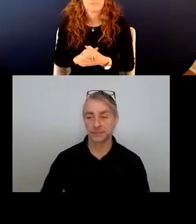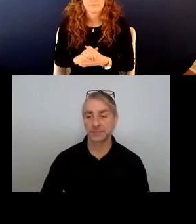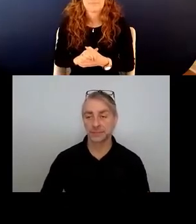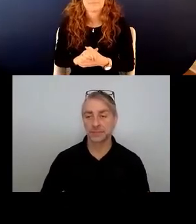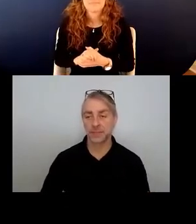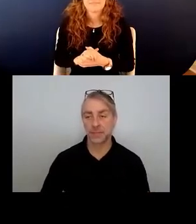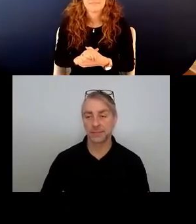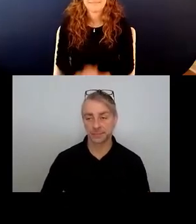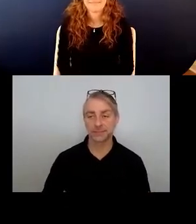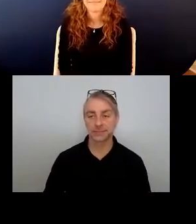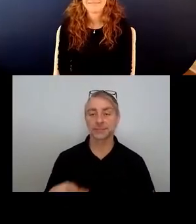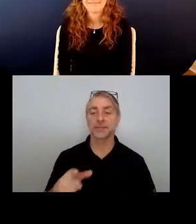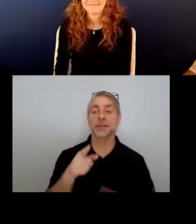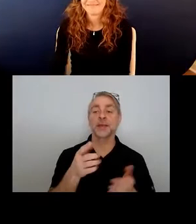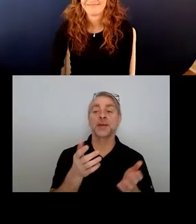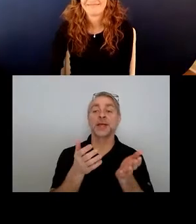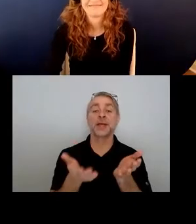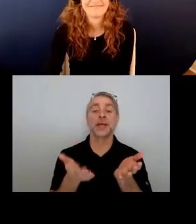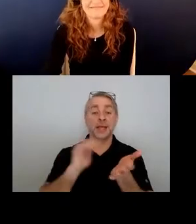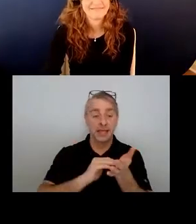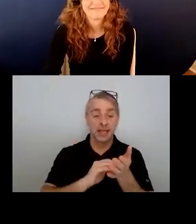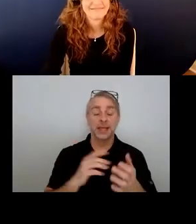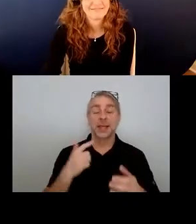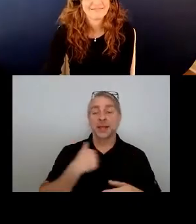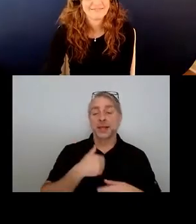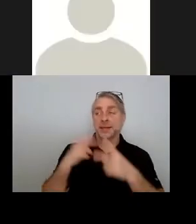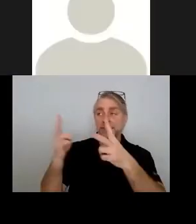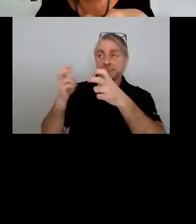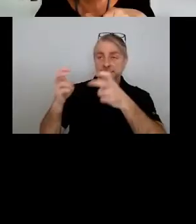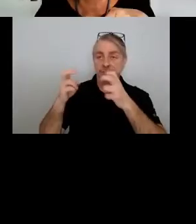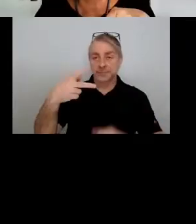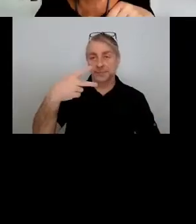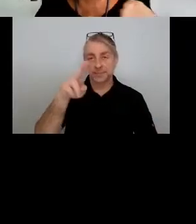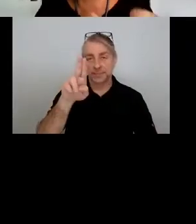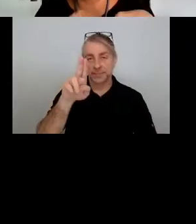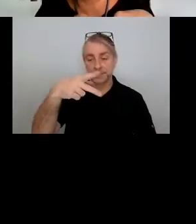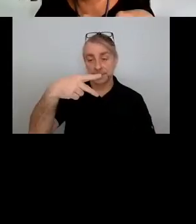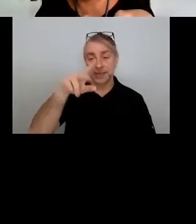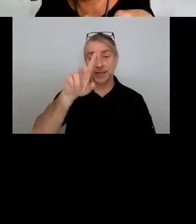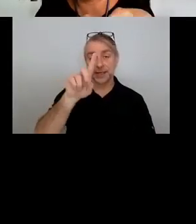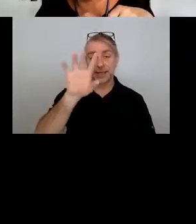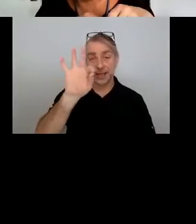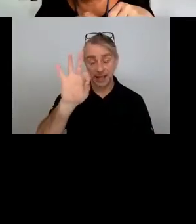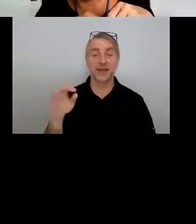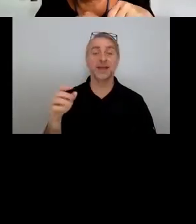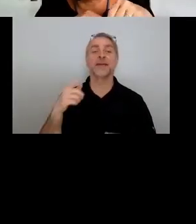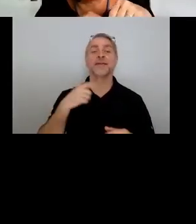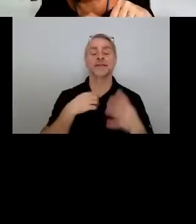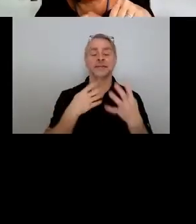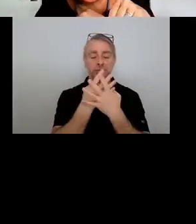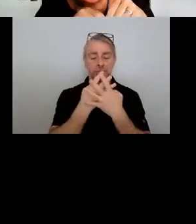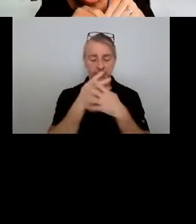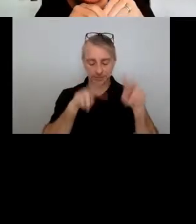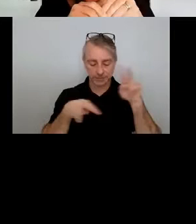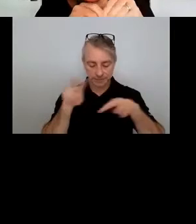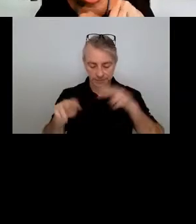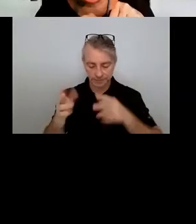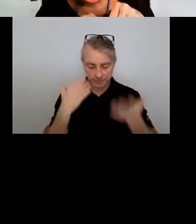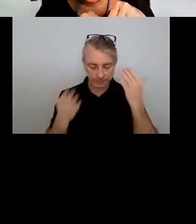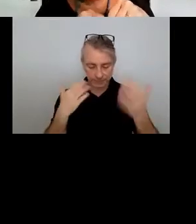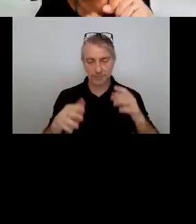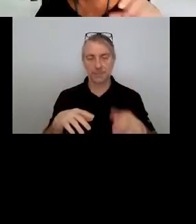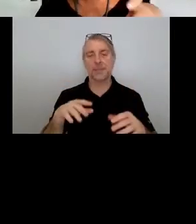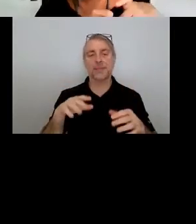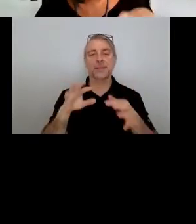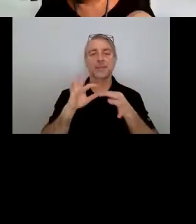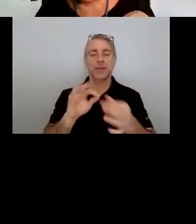text PDFs of studies, and we do another round of screening using similar steps that we use in abstract and title